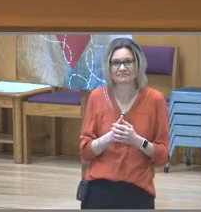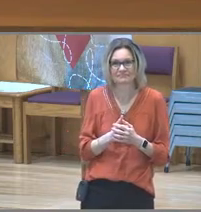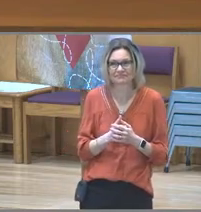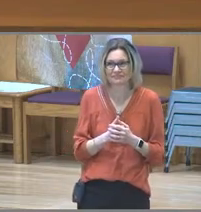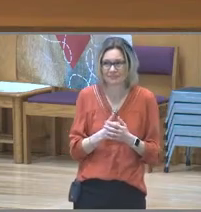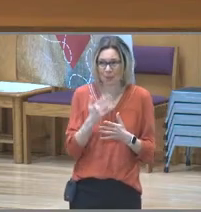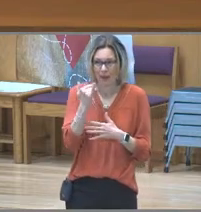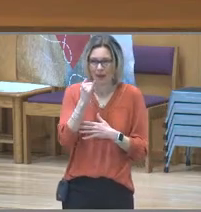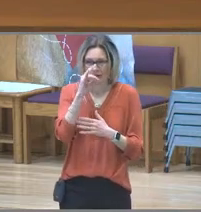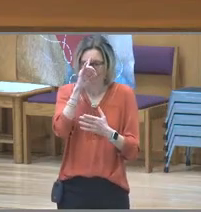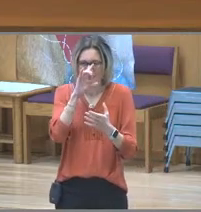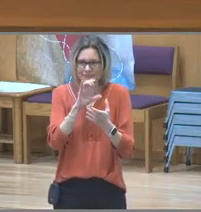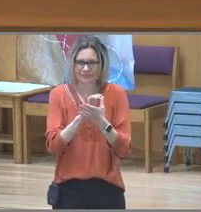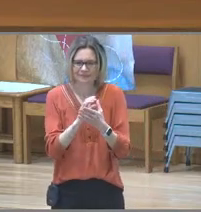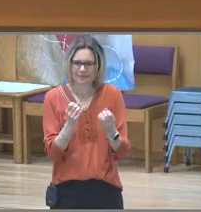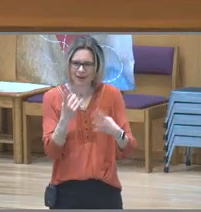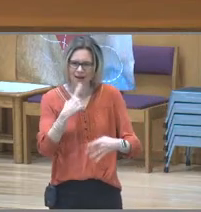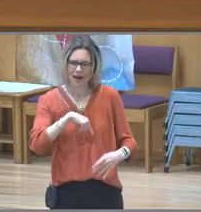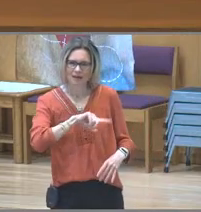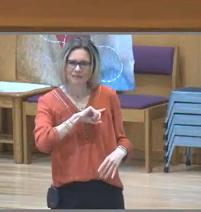Because I believe that many of us